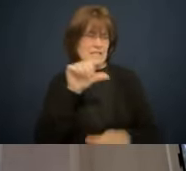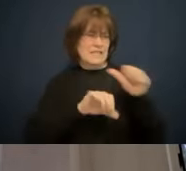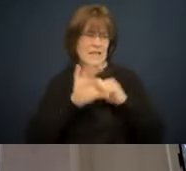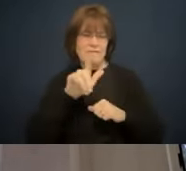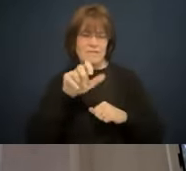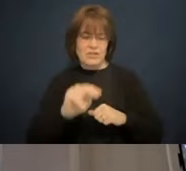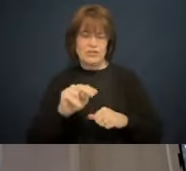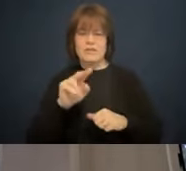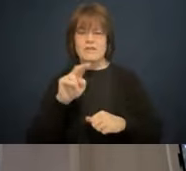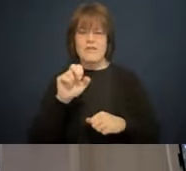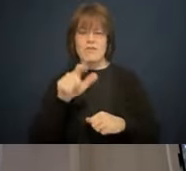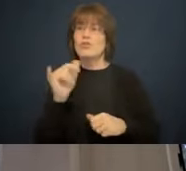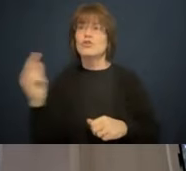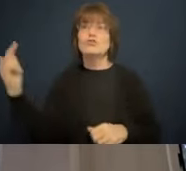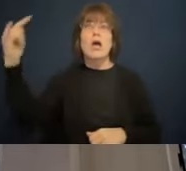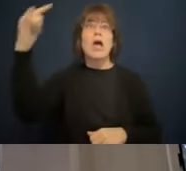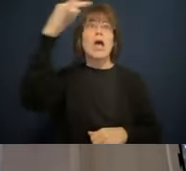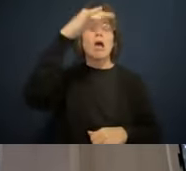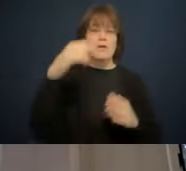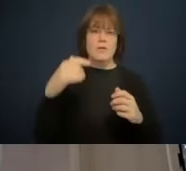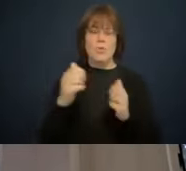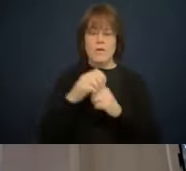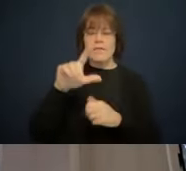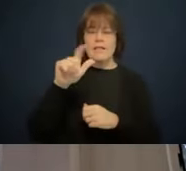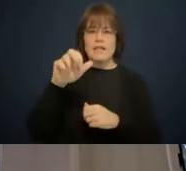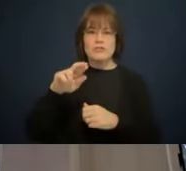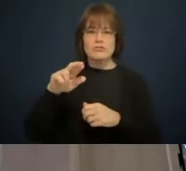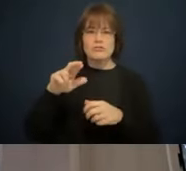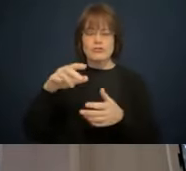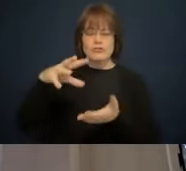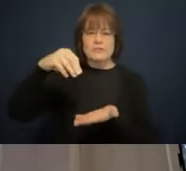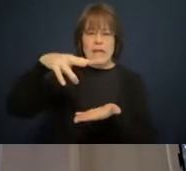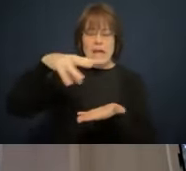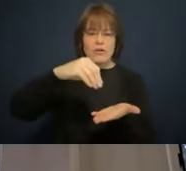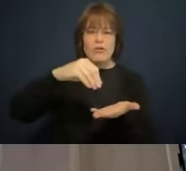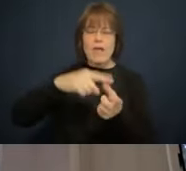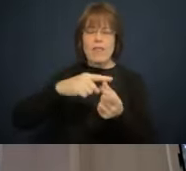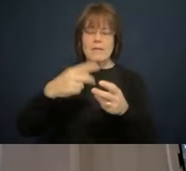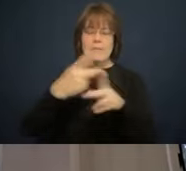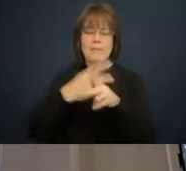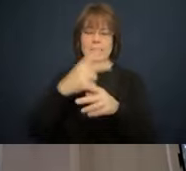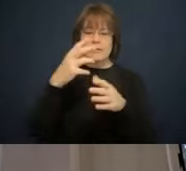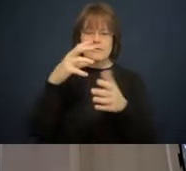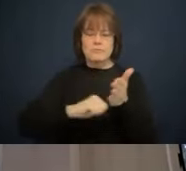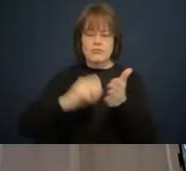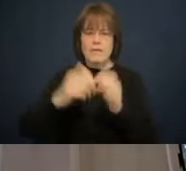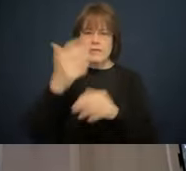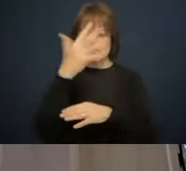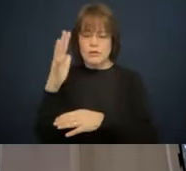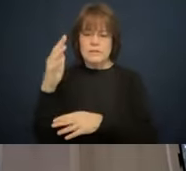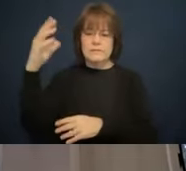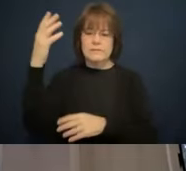around in an airplane with a laser scanner and then mathematically subtract the trees and get these